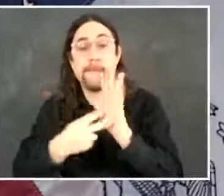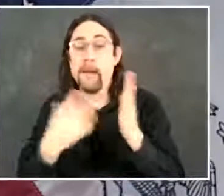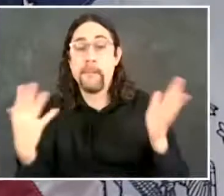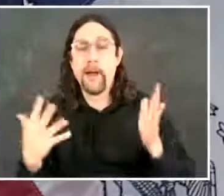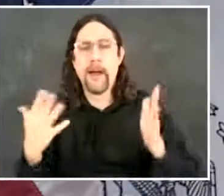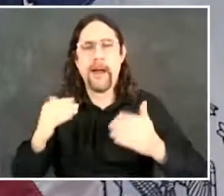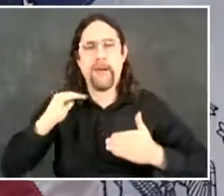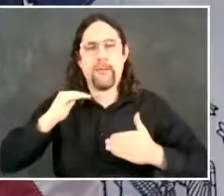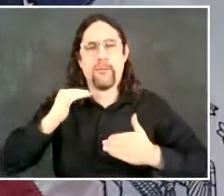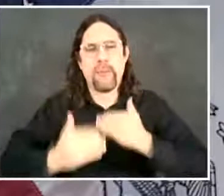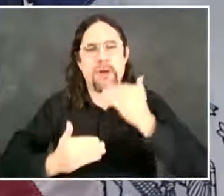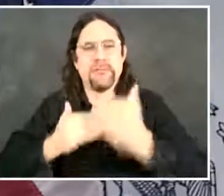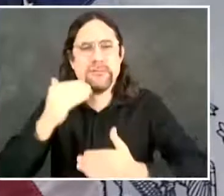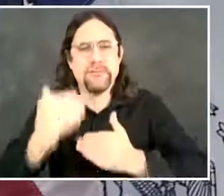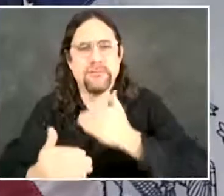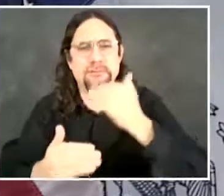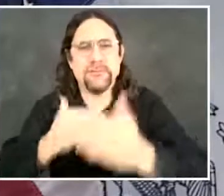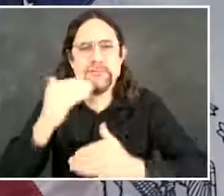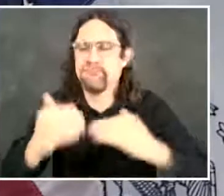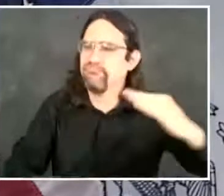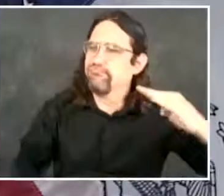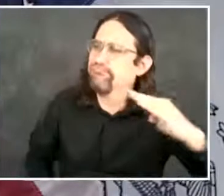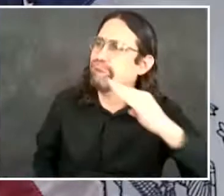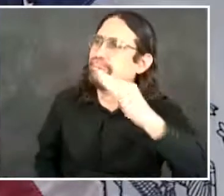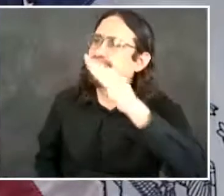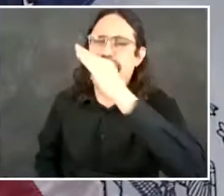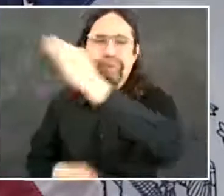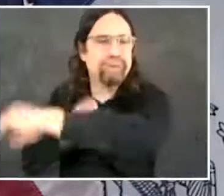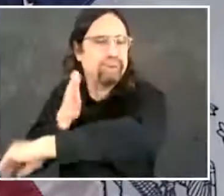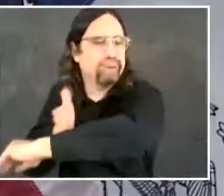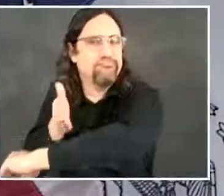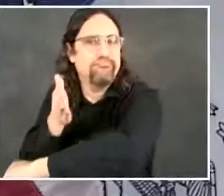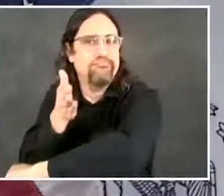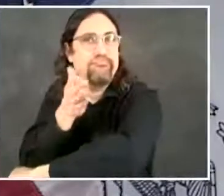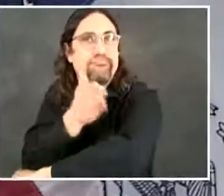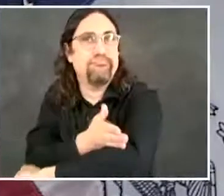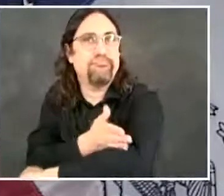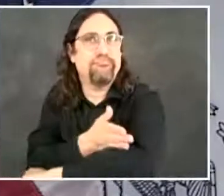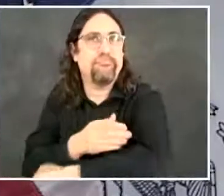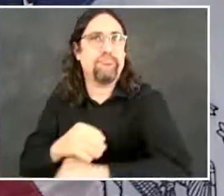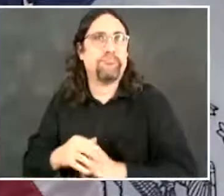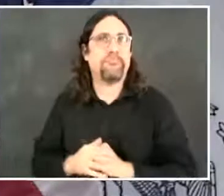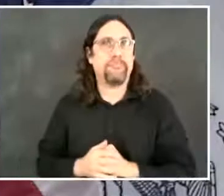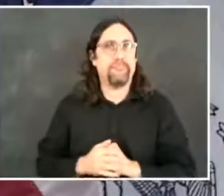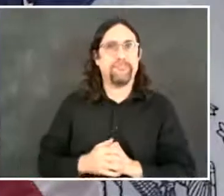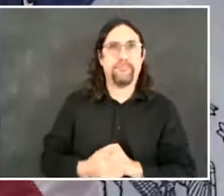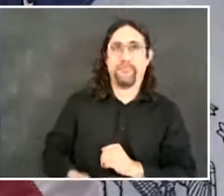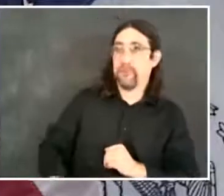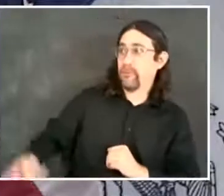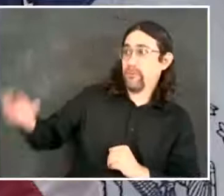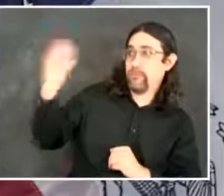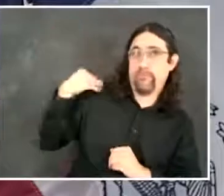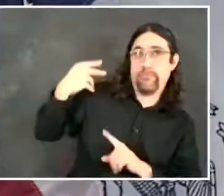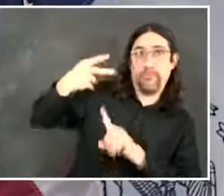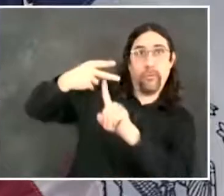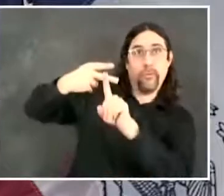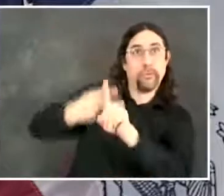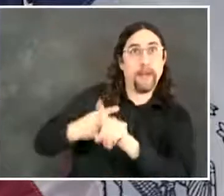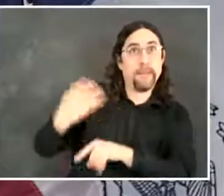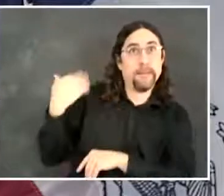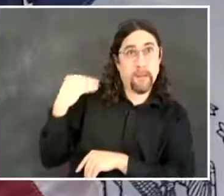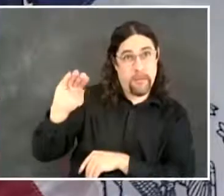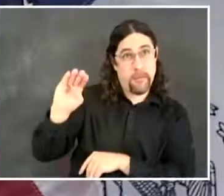this city. The beginning of April was extremely troubling. It looked like this disease might grow and grow. Thank